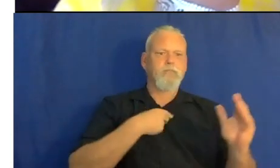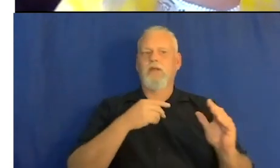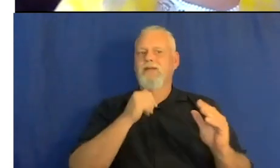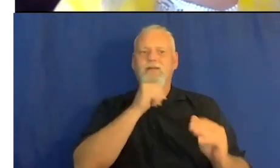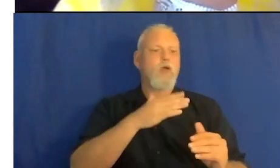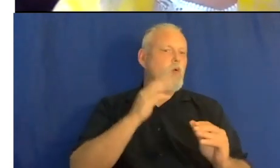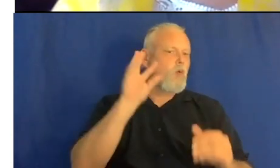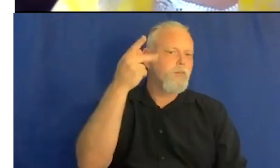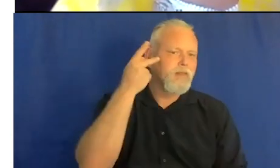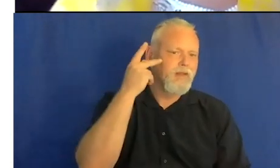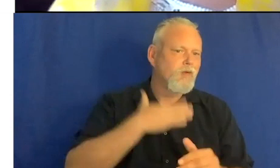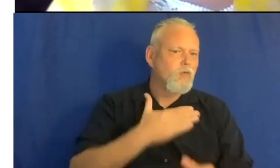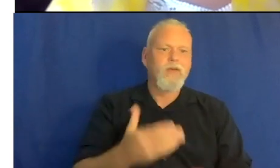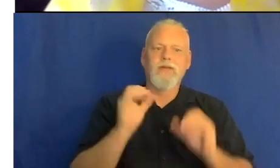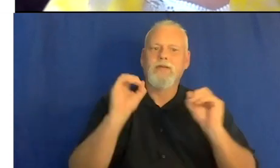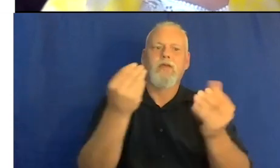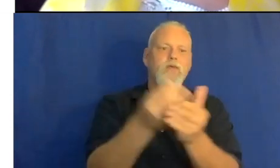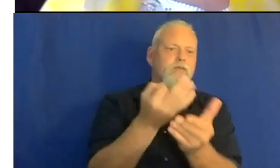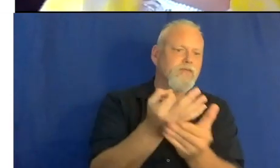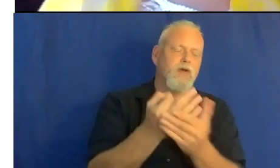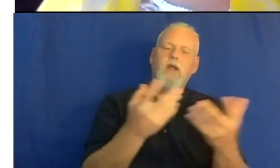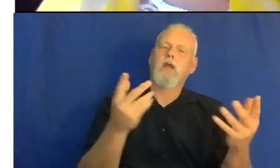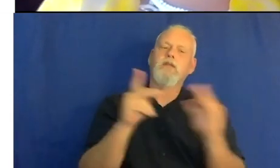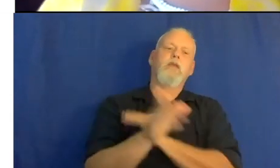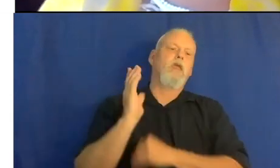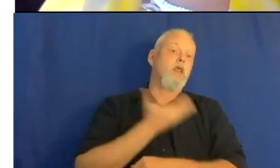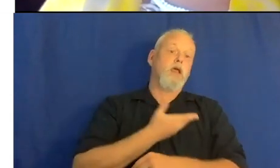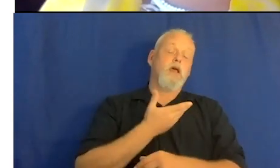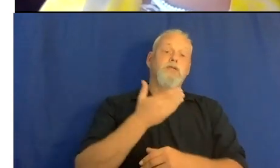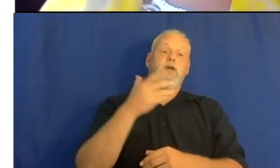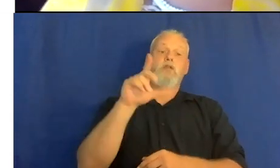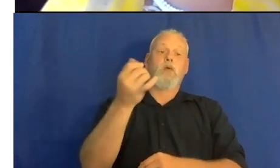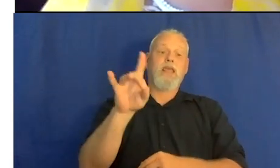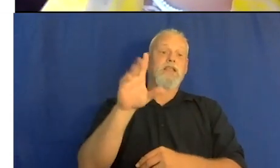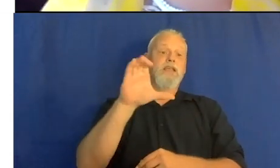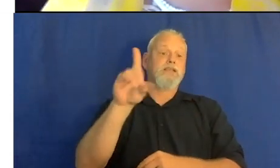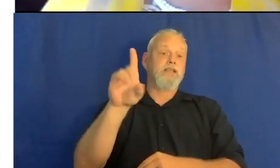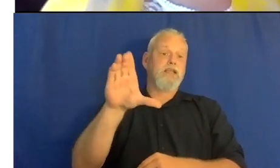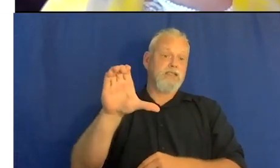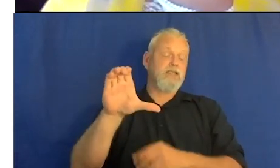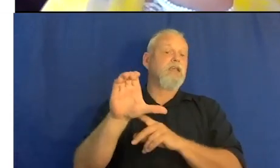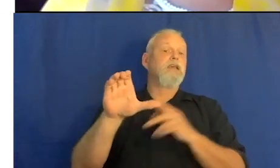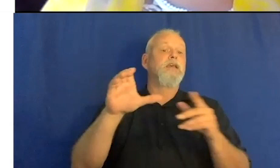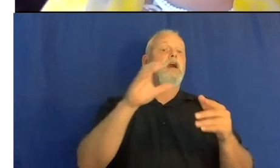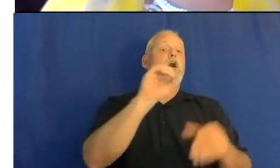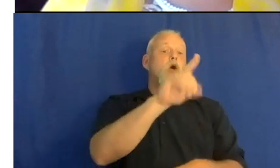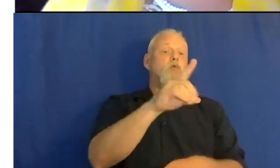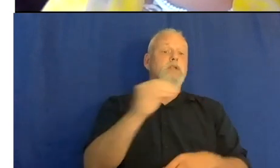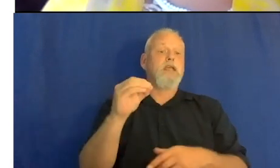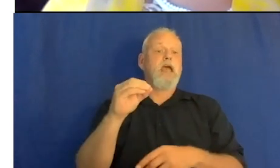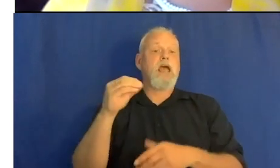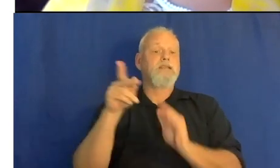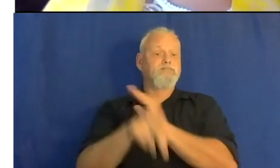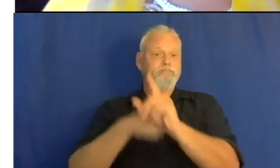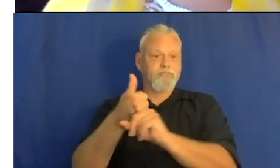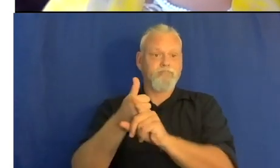literally killing us. There was a 2018 CDC report that shows drug overdose and suicide are behind the largest decline